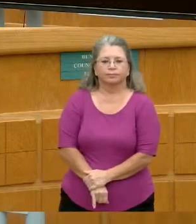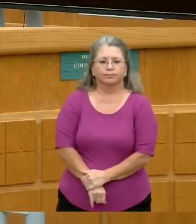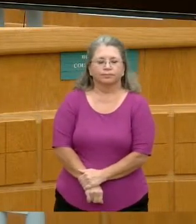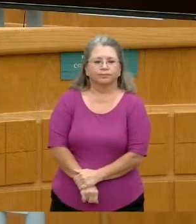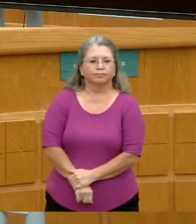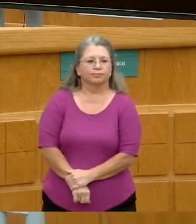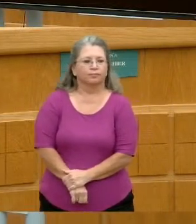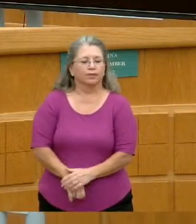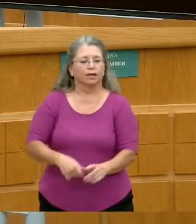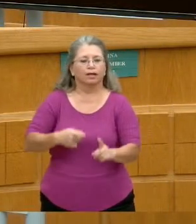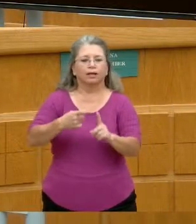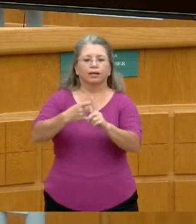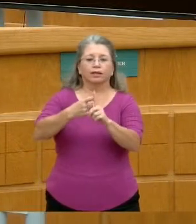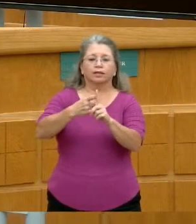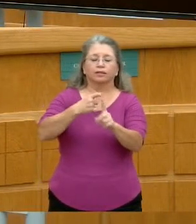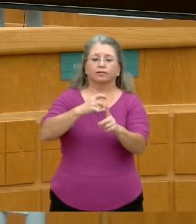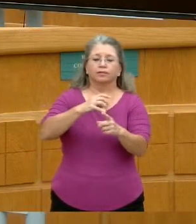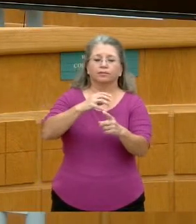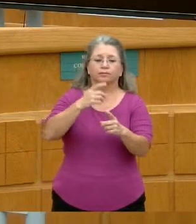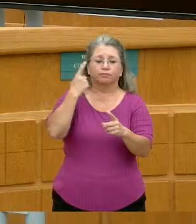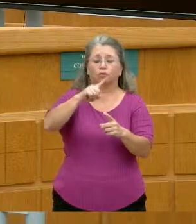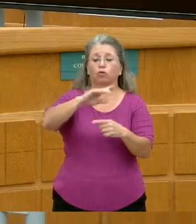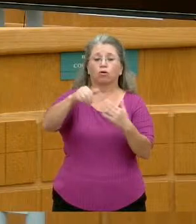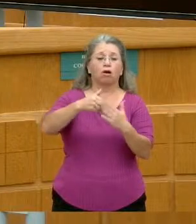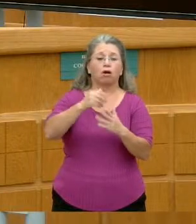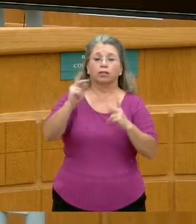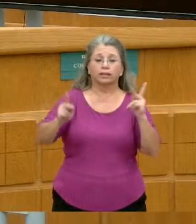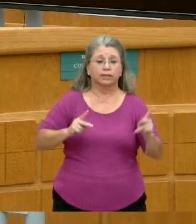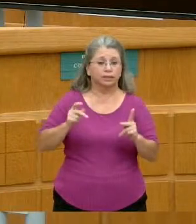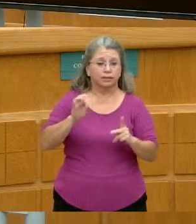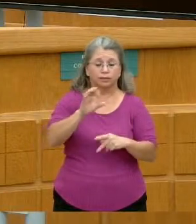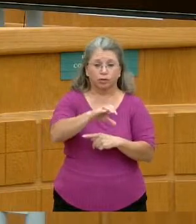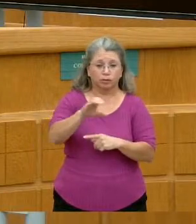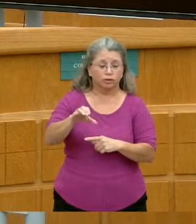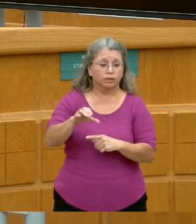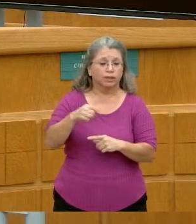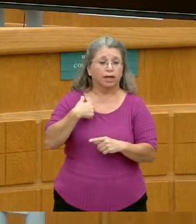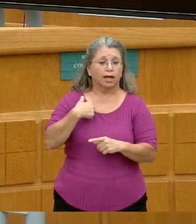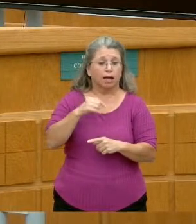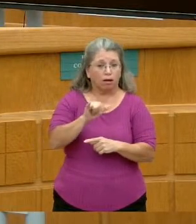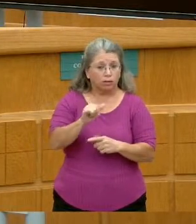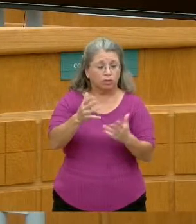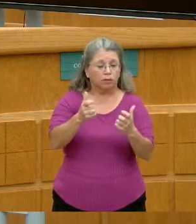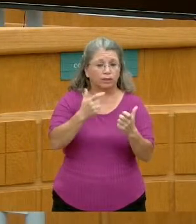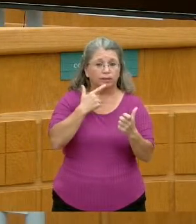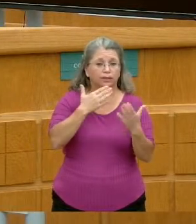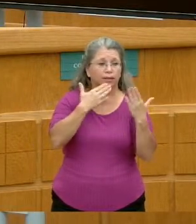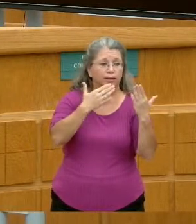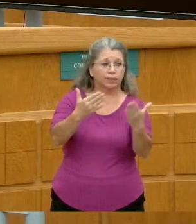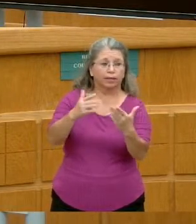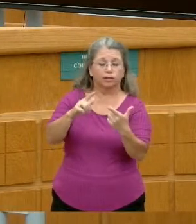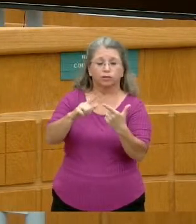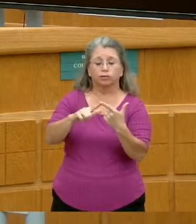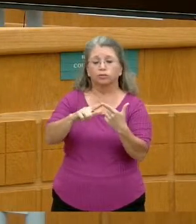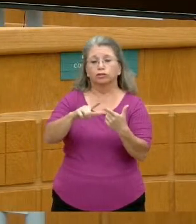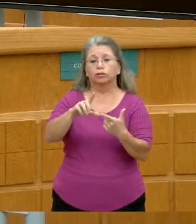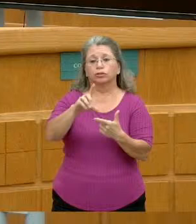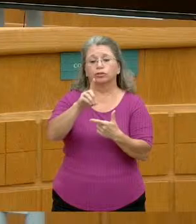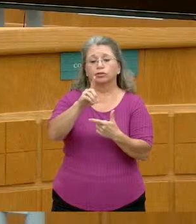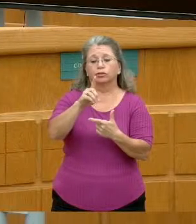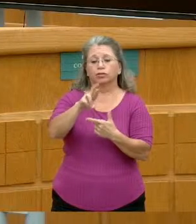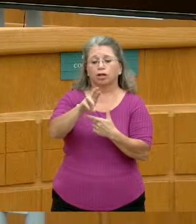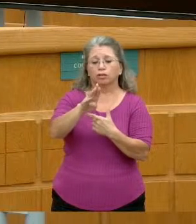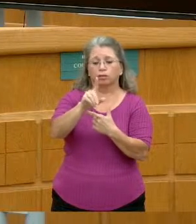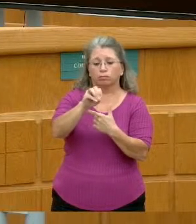Well, on behalf of the citizens of Corpus Christi, let me say thank you to Dr. Blow, Deppert, and